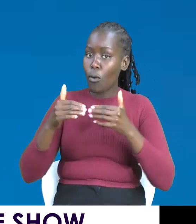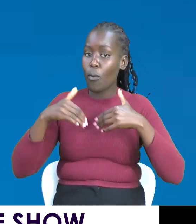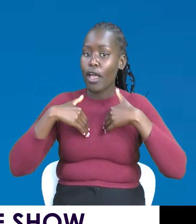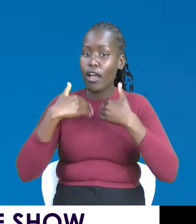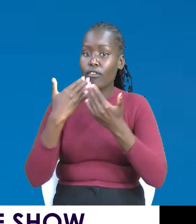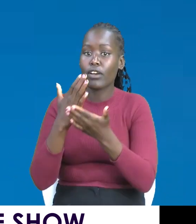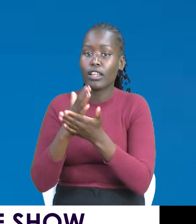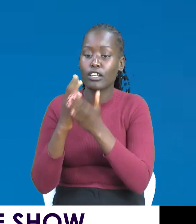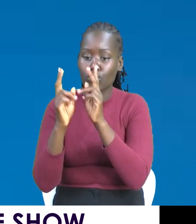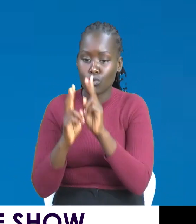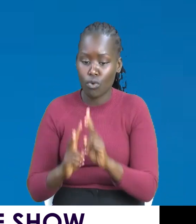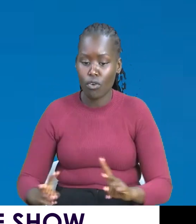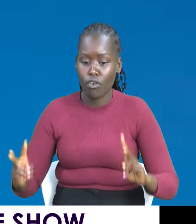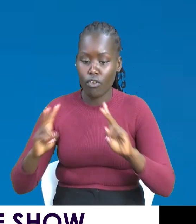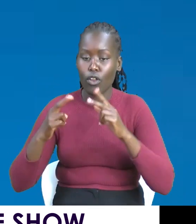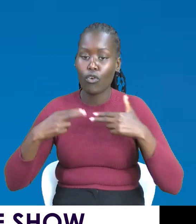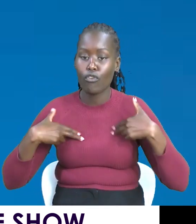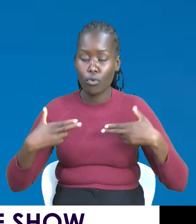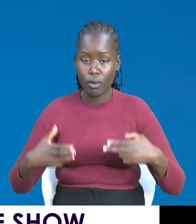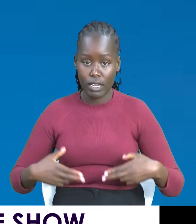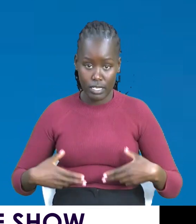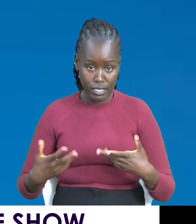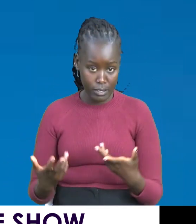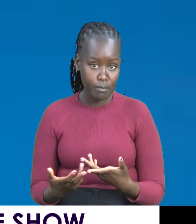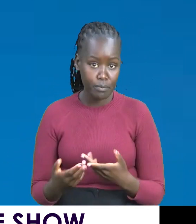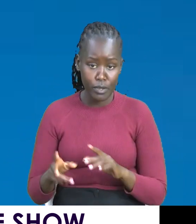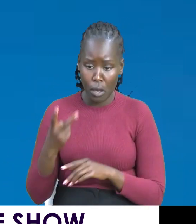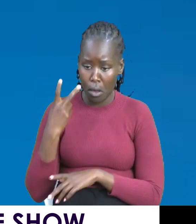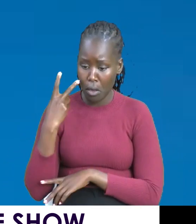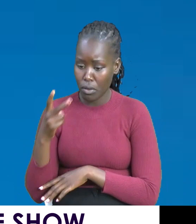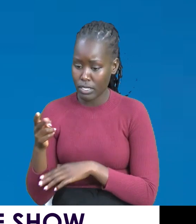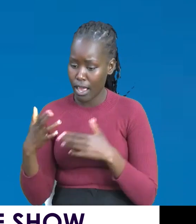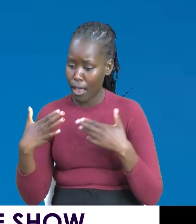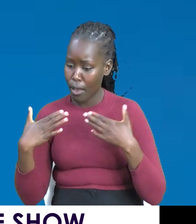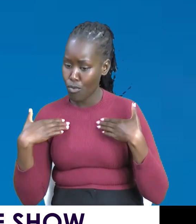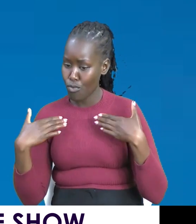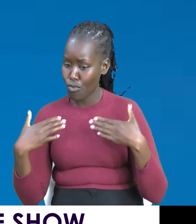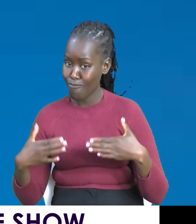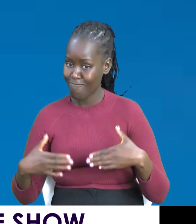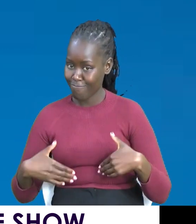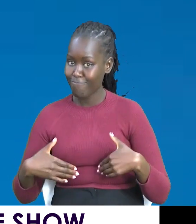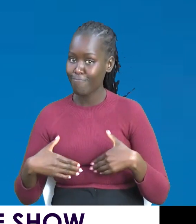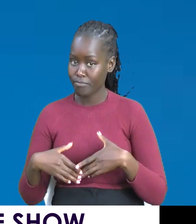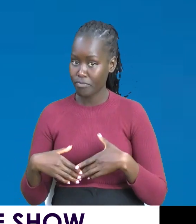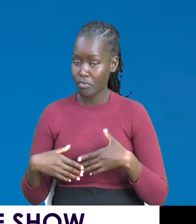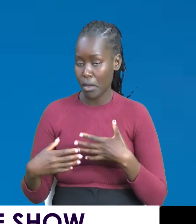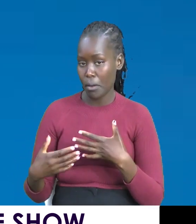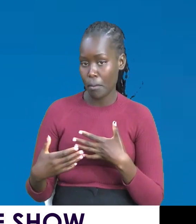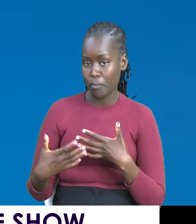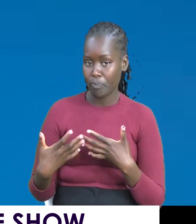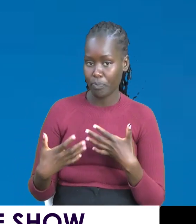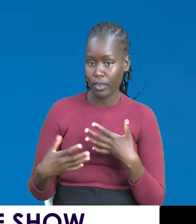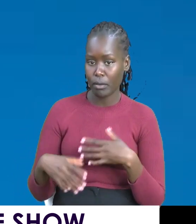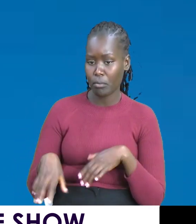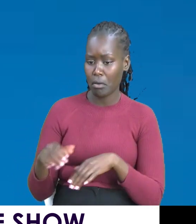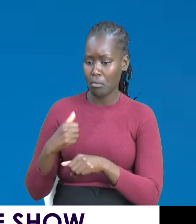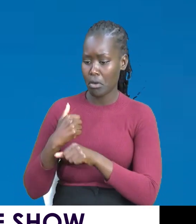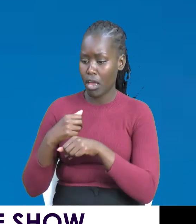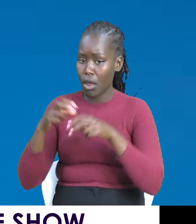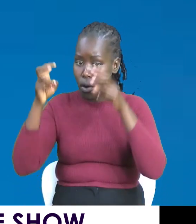true virtue of humanity. You see, a human being may be wired towards